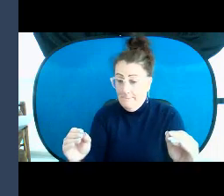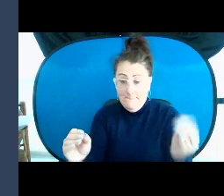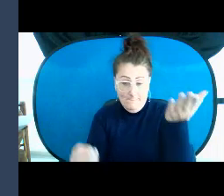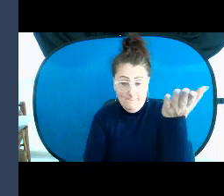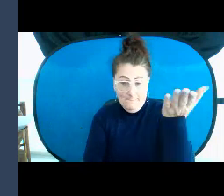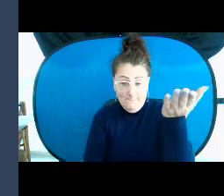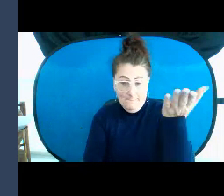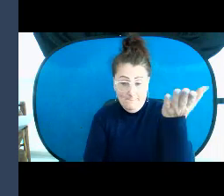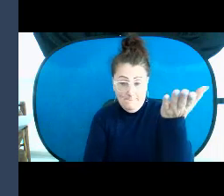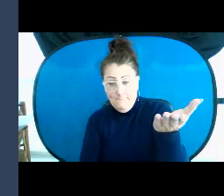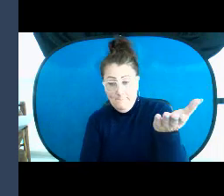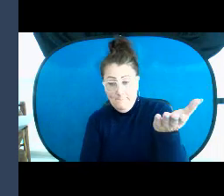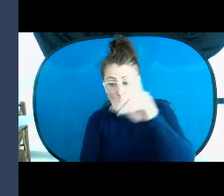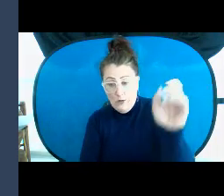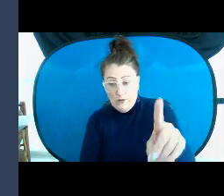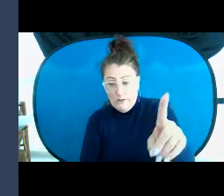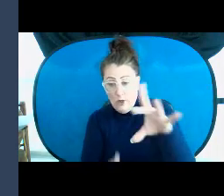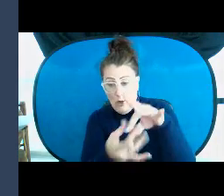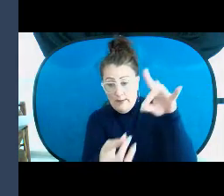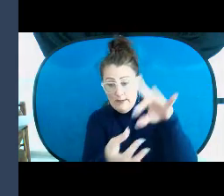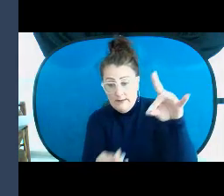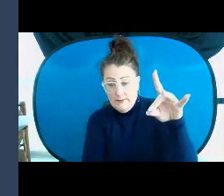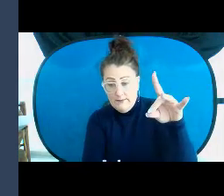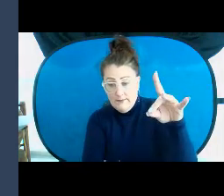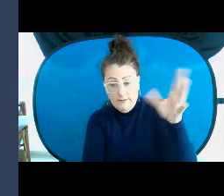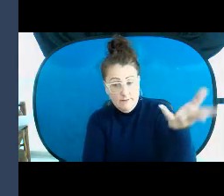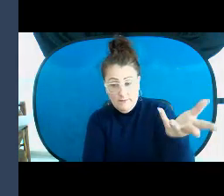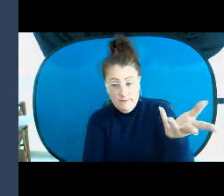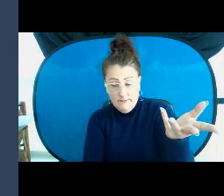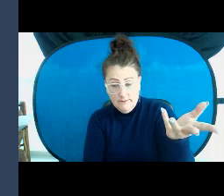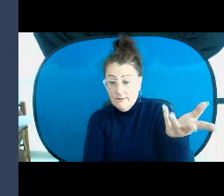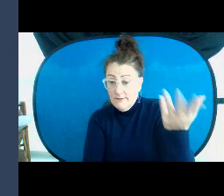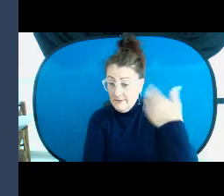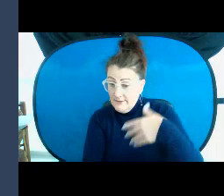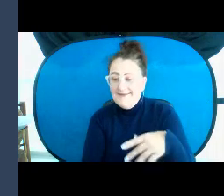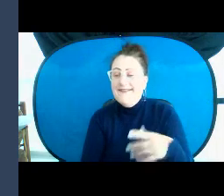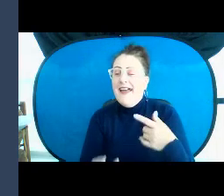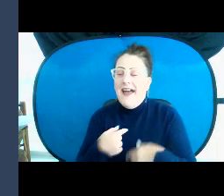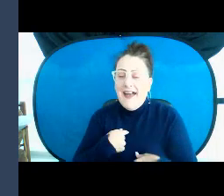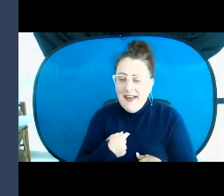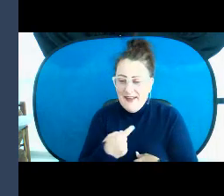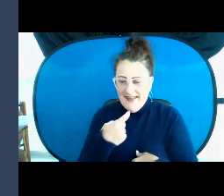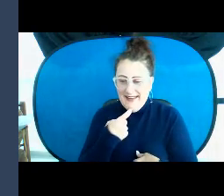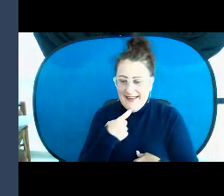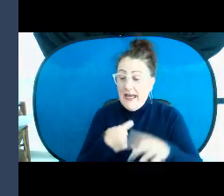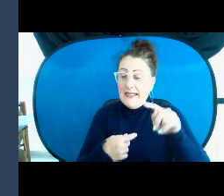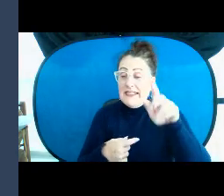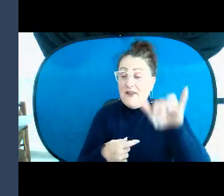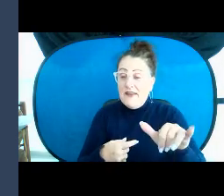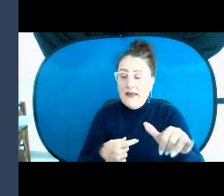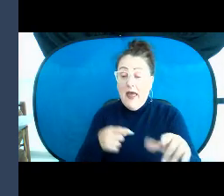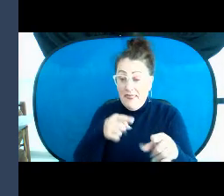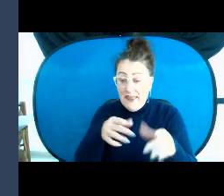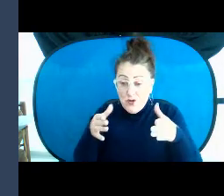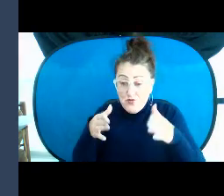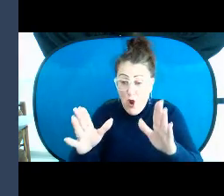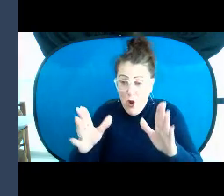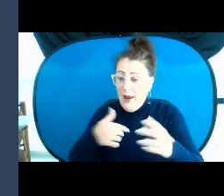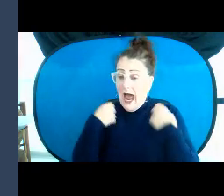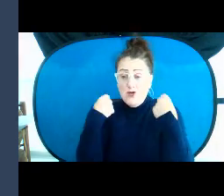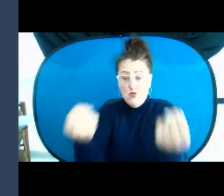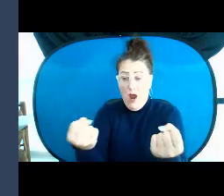you. Questions or comments from the dais? Is Yeah, there I a would motion? just, I would Oh, just say that Commissioner Tiffany. this is a road I drive